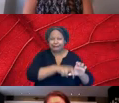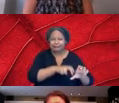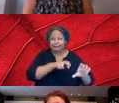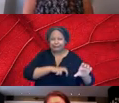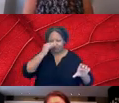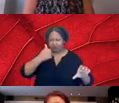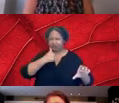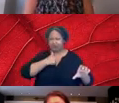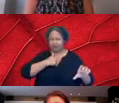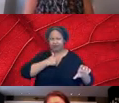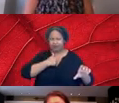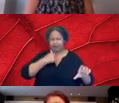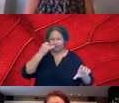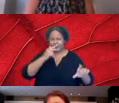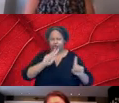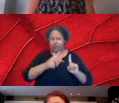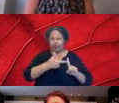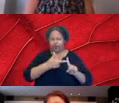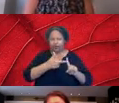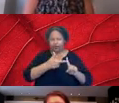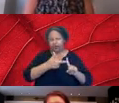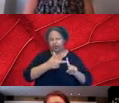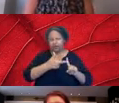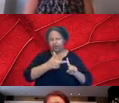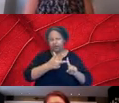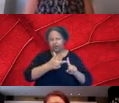myself and take it from a third party perspective.